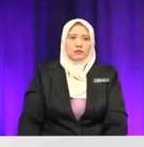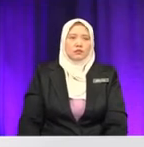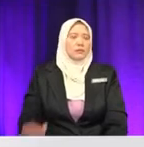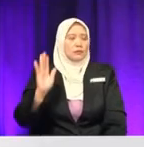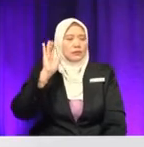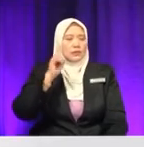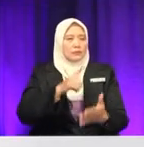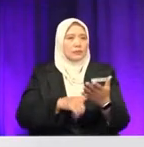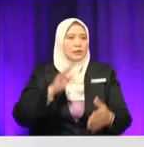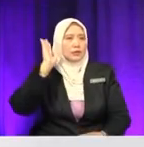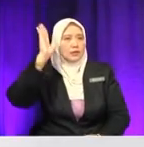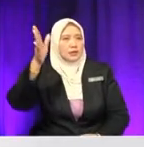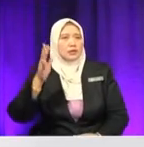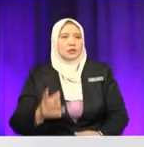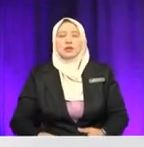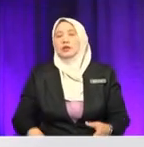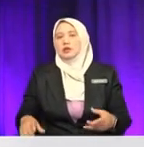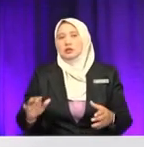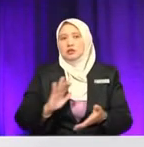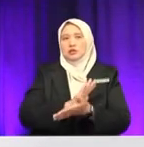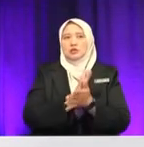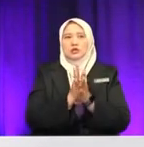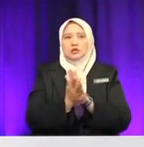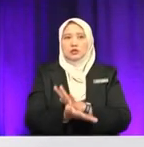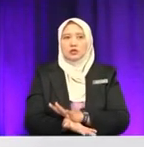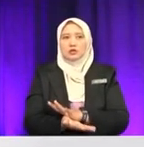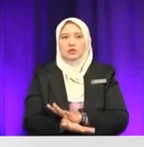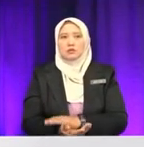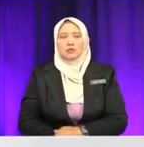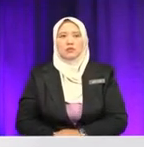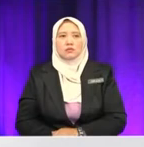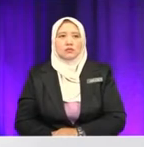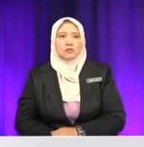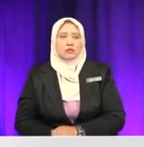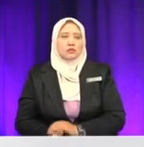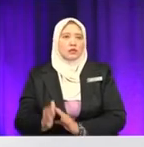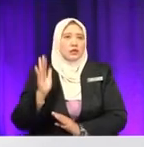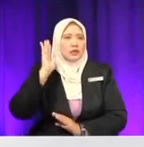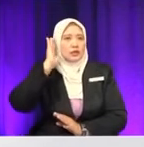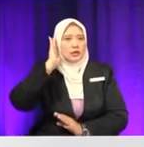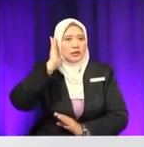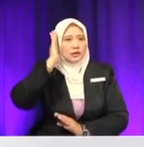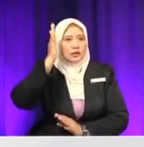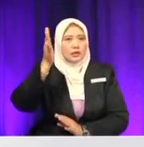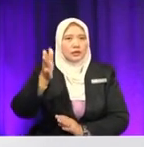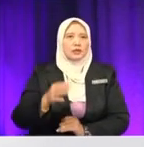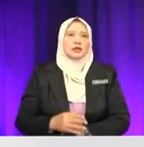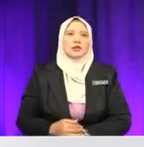healthy? What will happen to you? My VA has mind-blowing benefit. Exactly. So